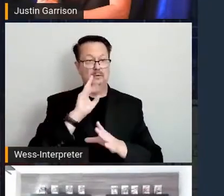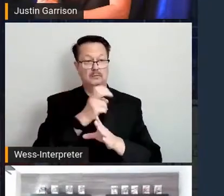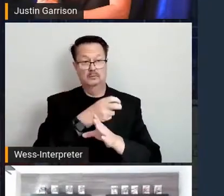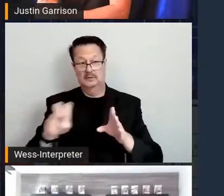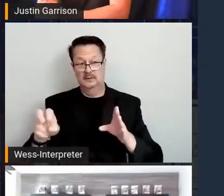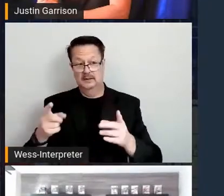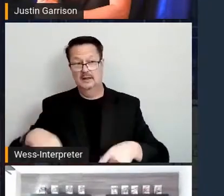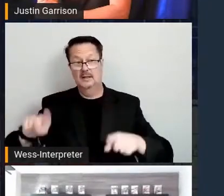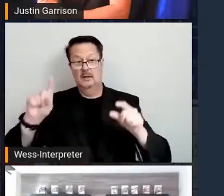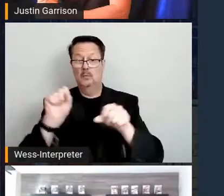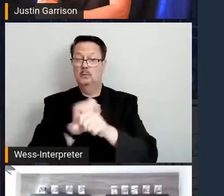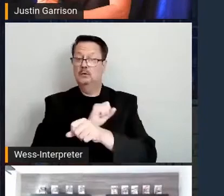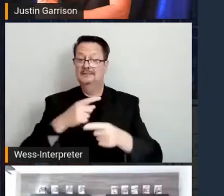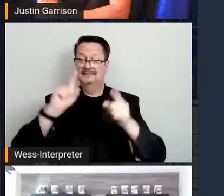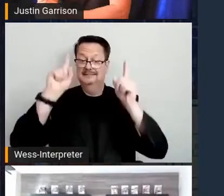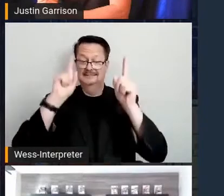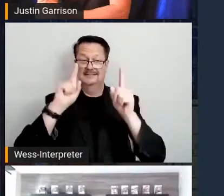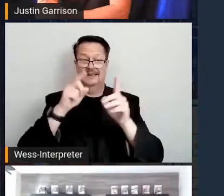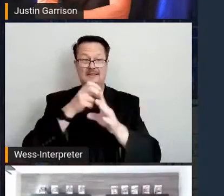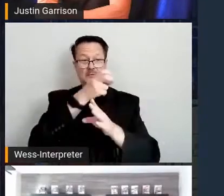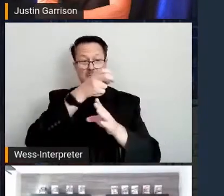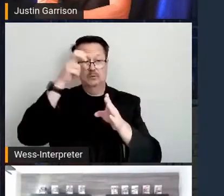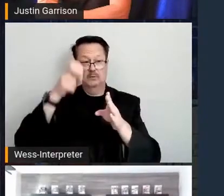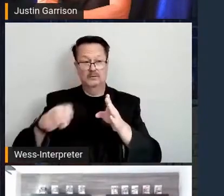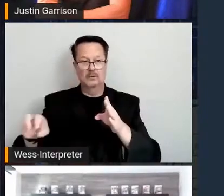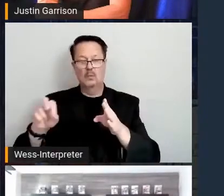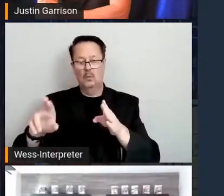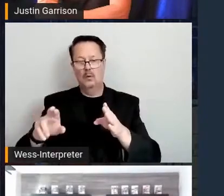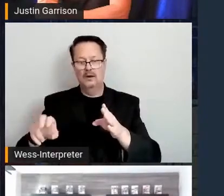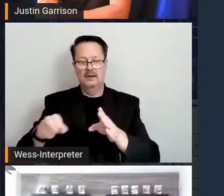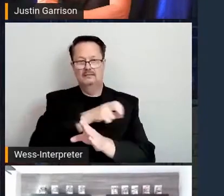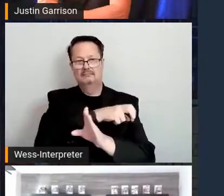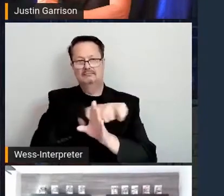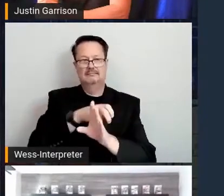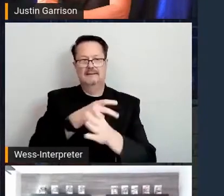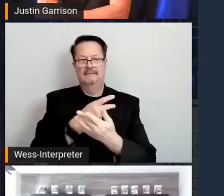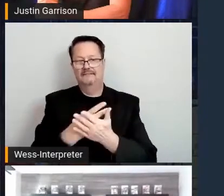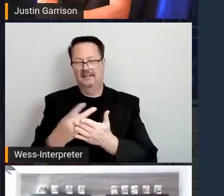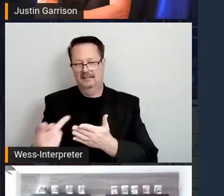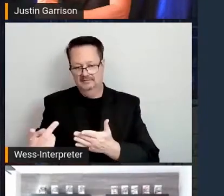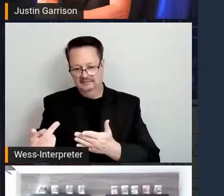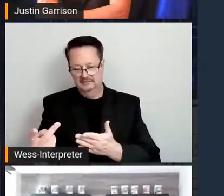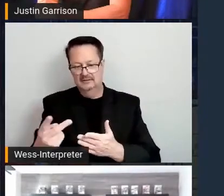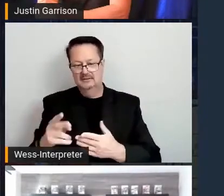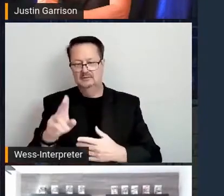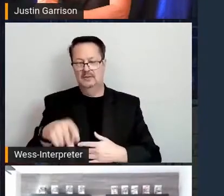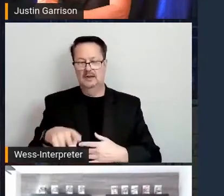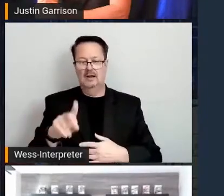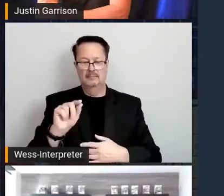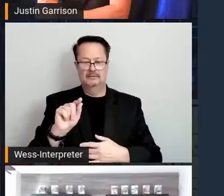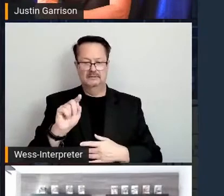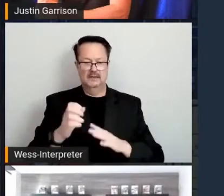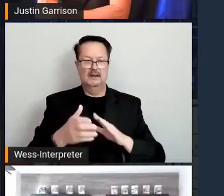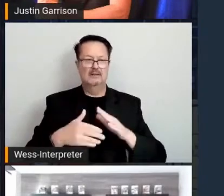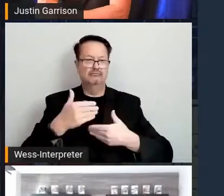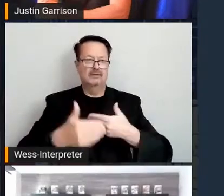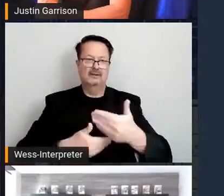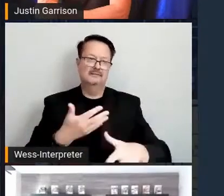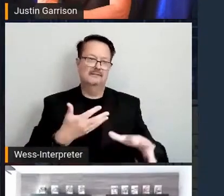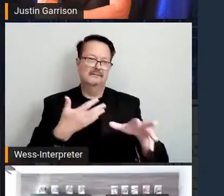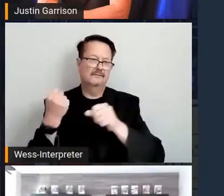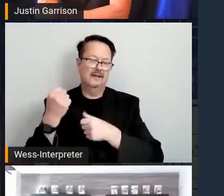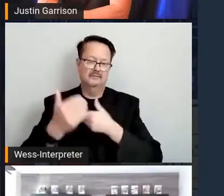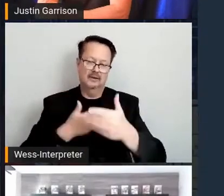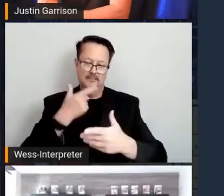cuts over, or it fails and you go back to the running partition. And so the update process is a very fast process because it's done in those